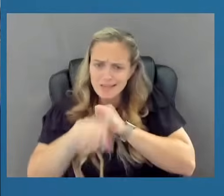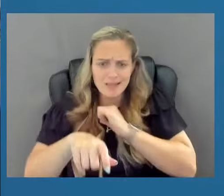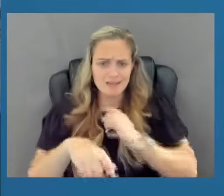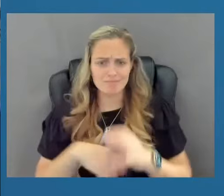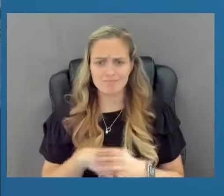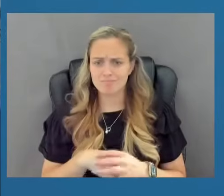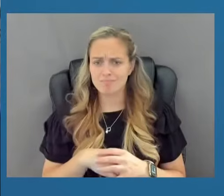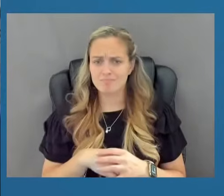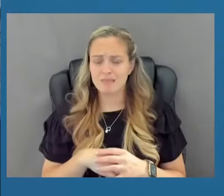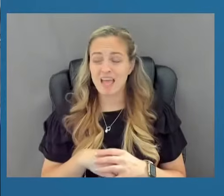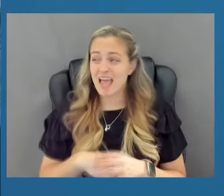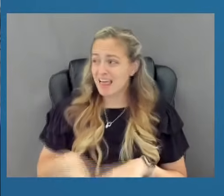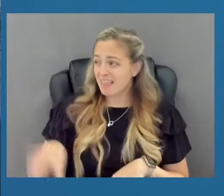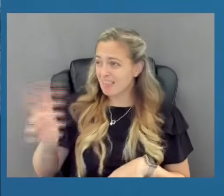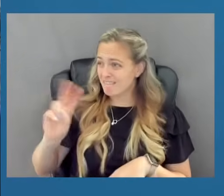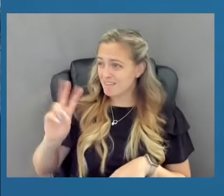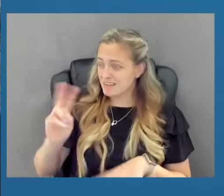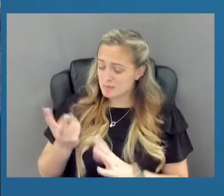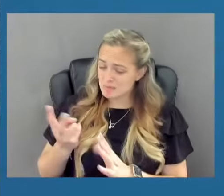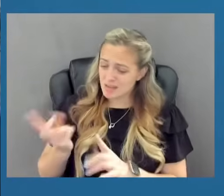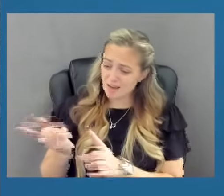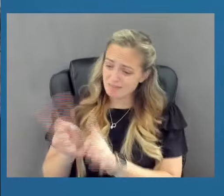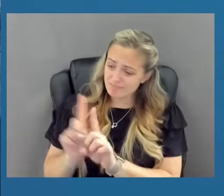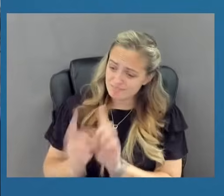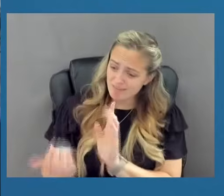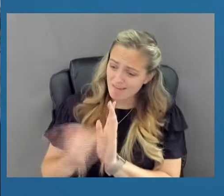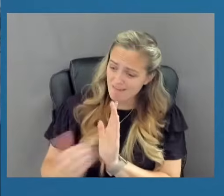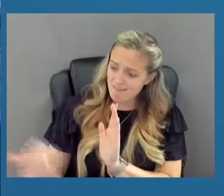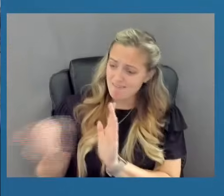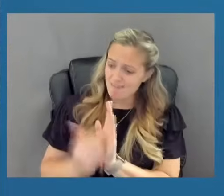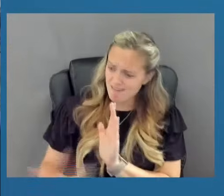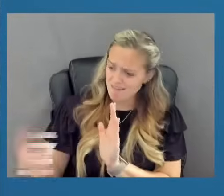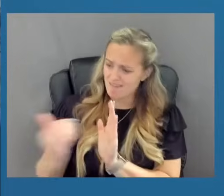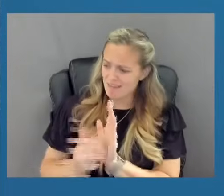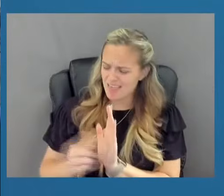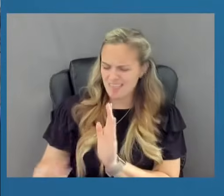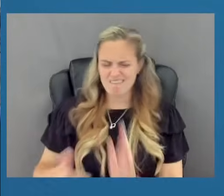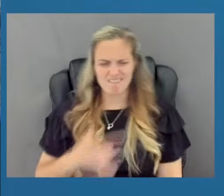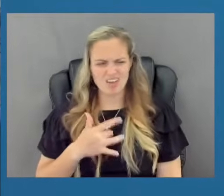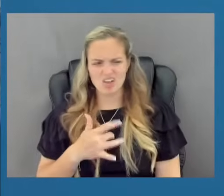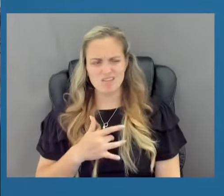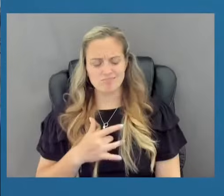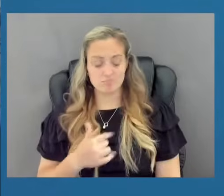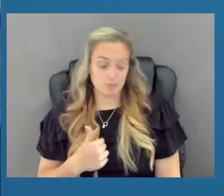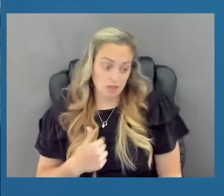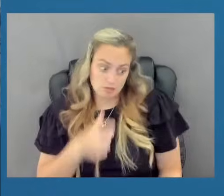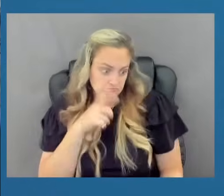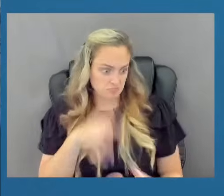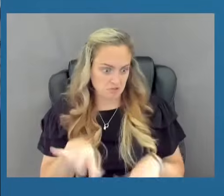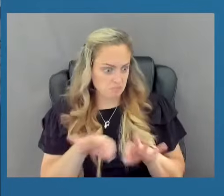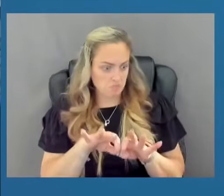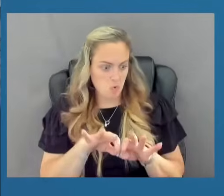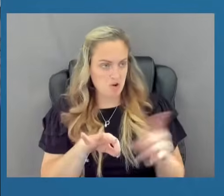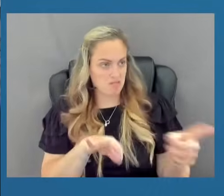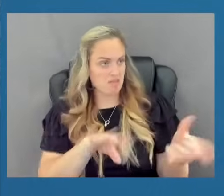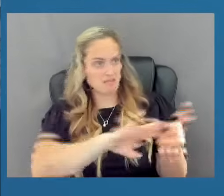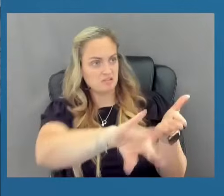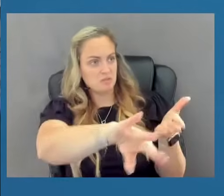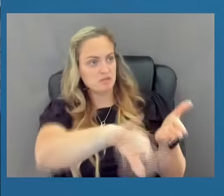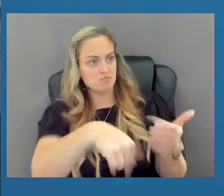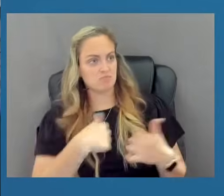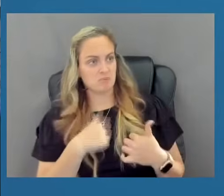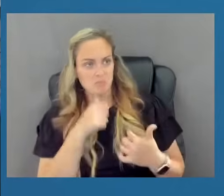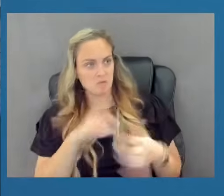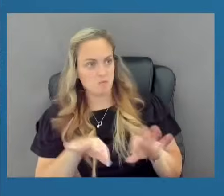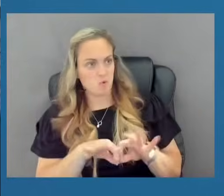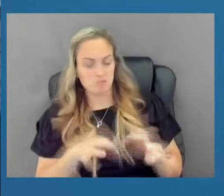voiceless victims that I have stood with time and time again, who feel they don't matter after the sensation of a crime that's been committed,